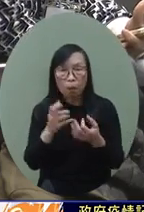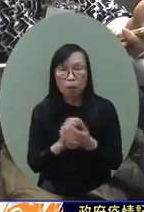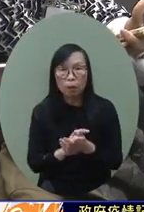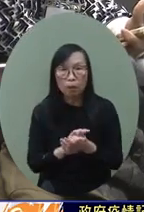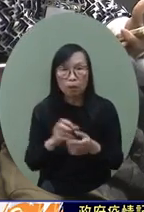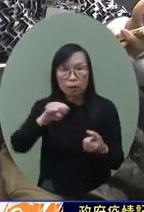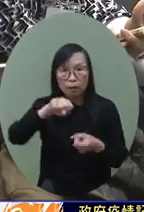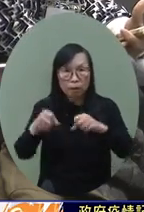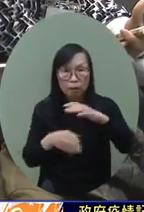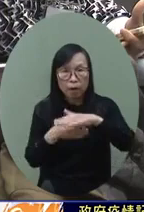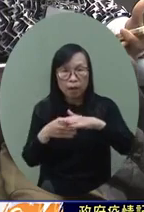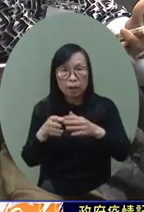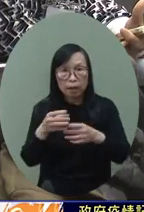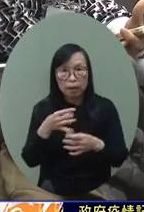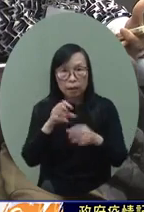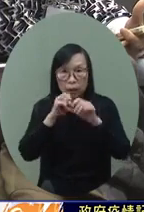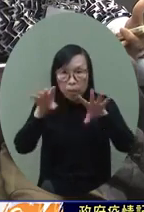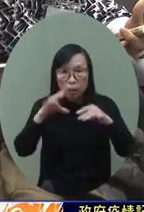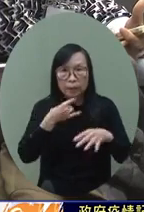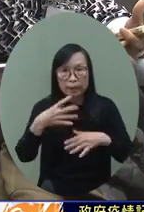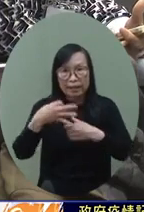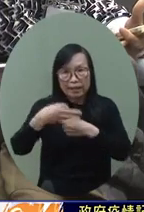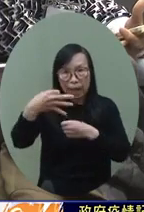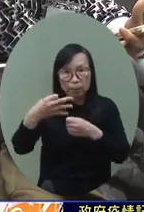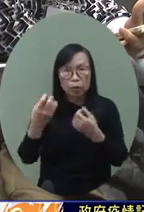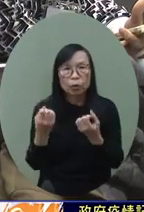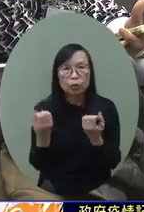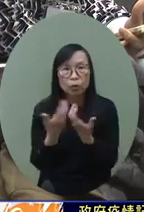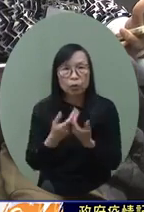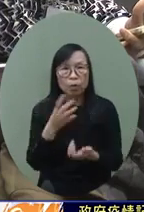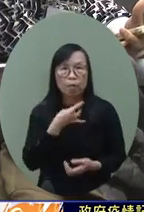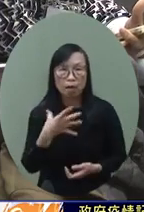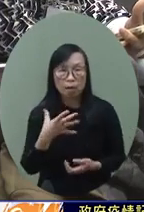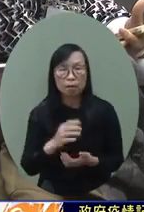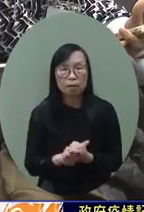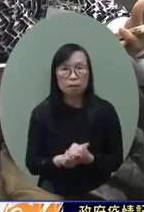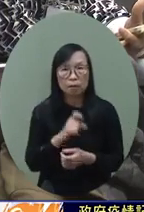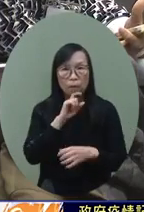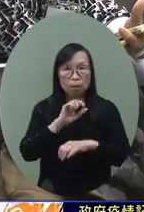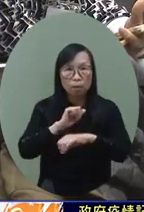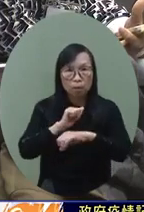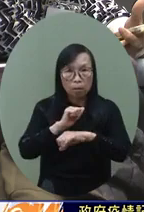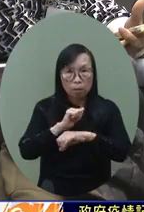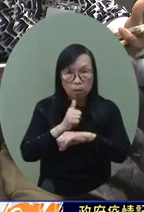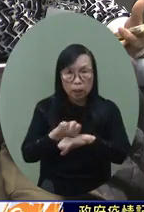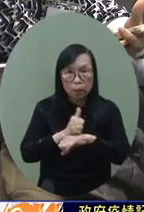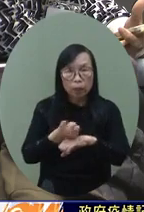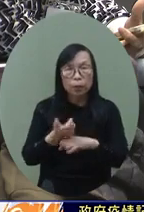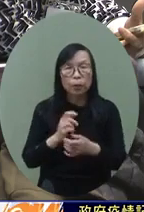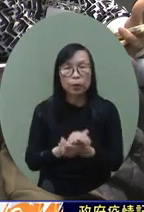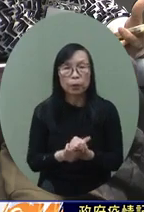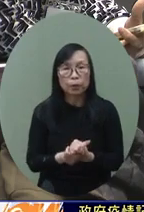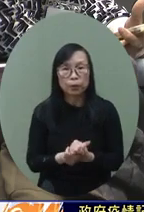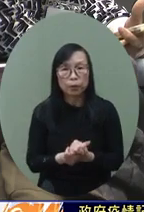data, and it could be that they would release their third stage data